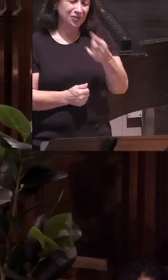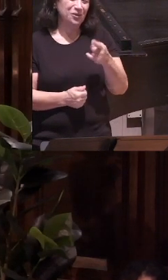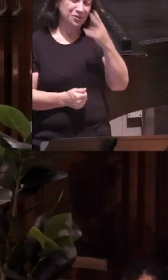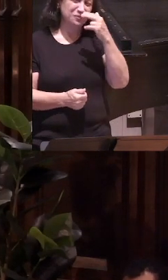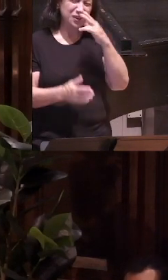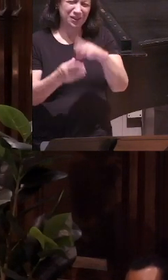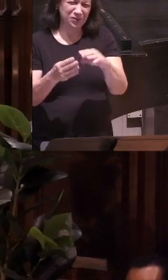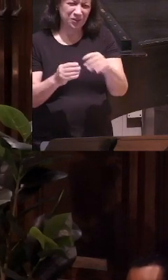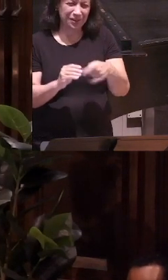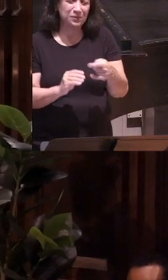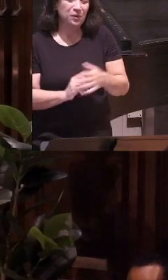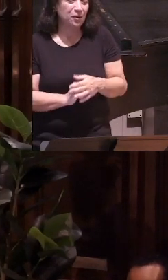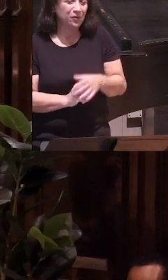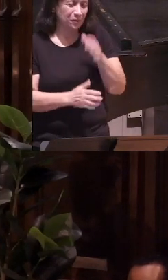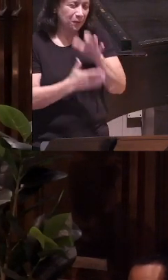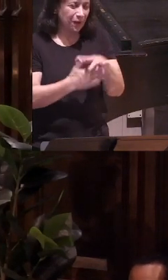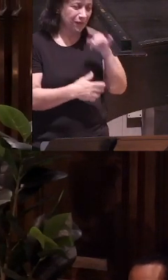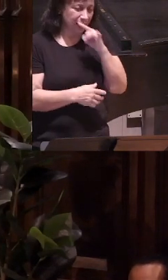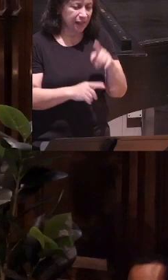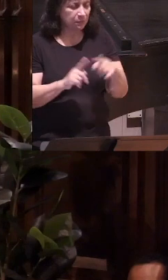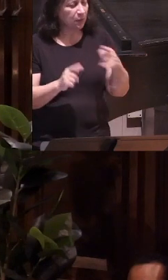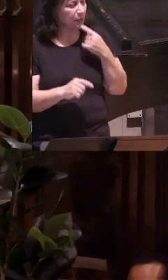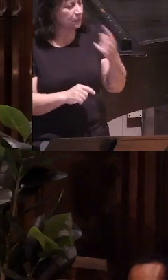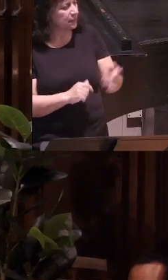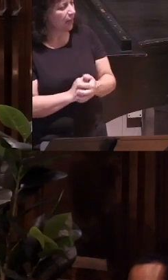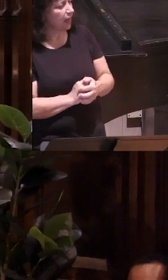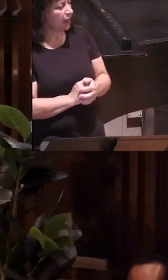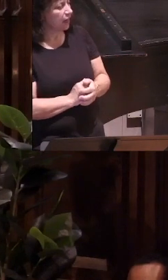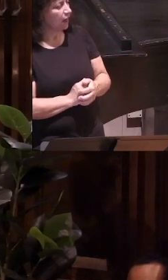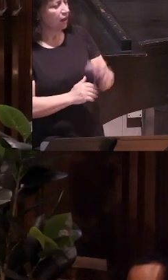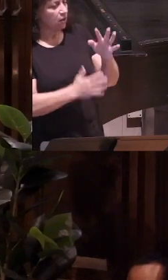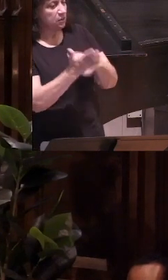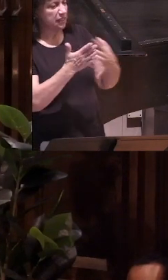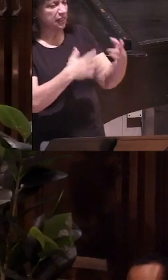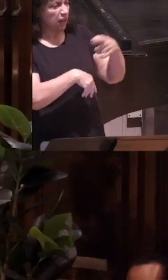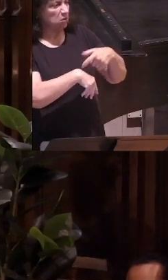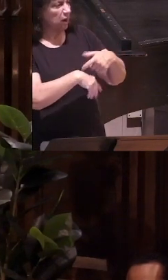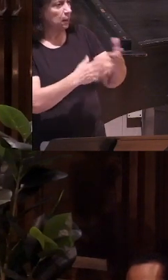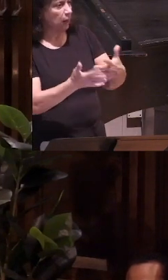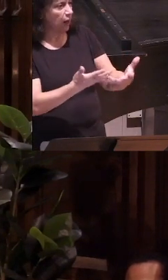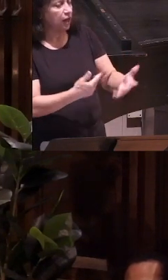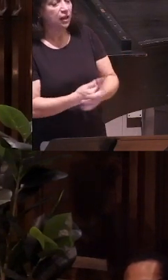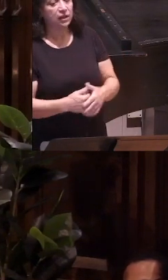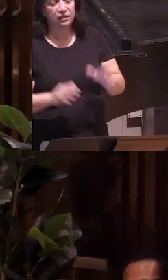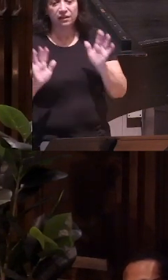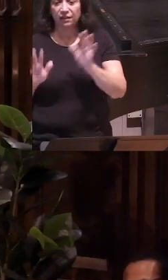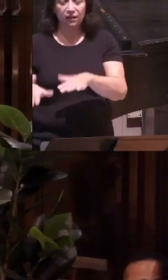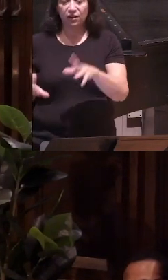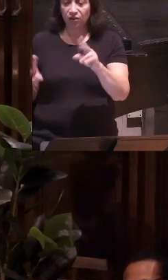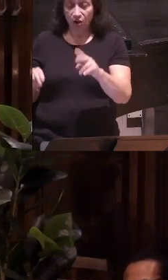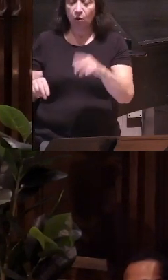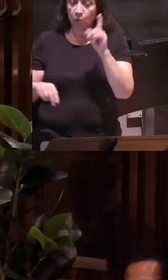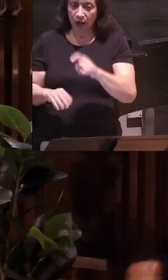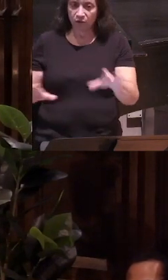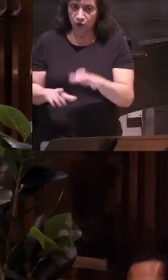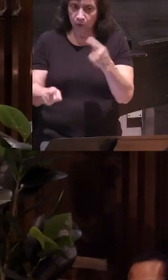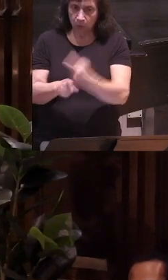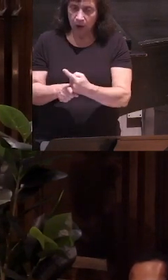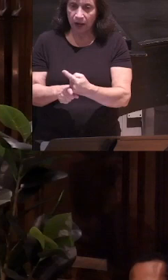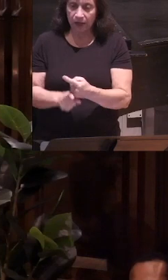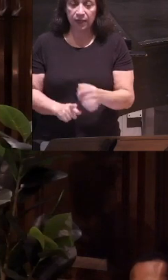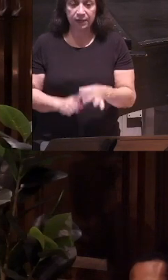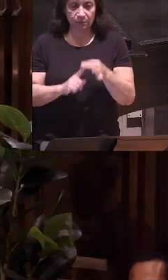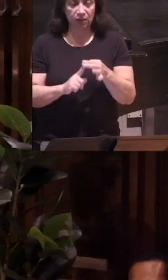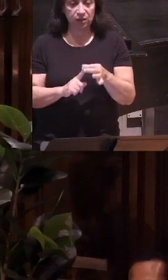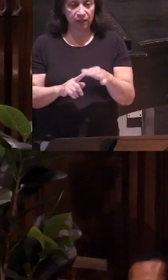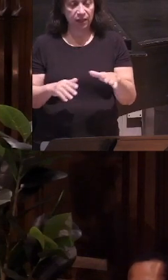stories. But then we kept saying, Earl, you're worried about your schedule. And he said, no, we have to get this right,